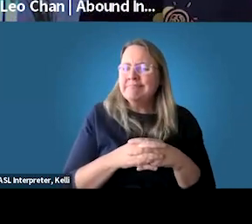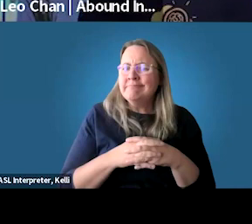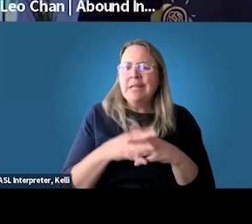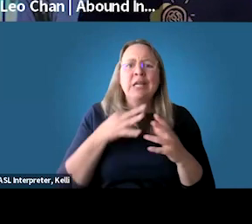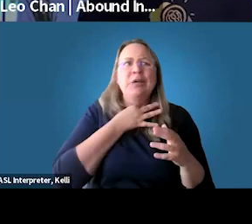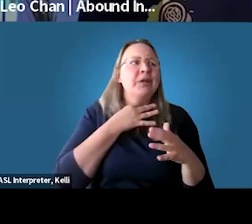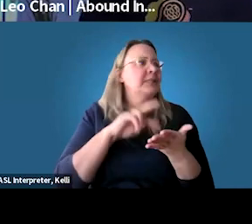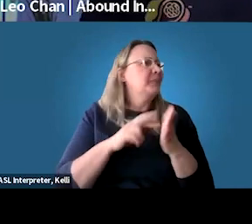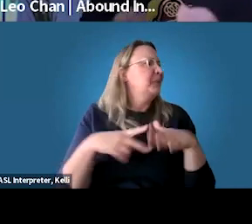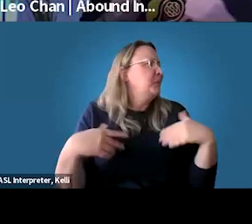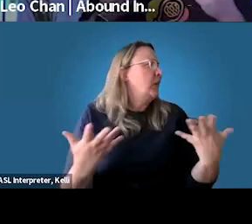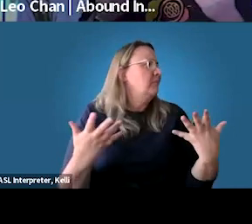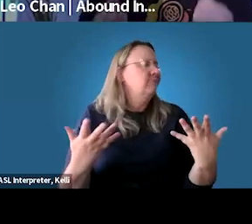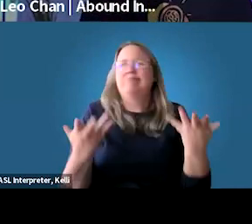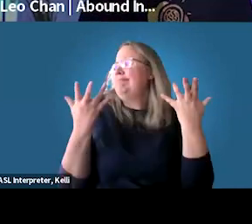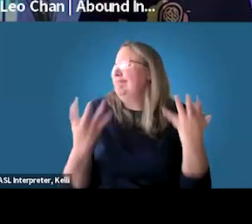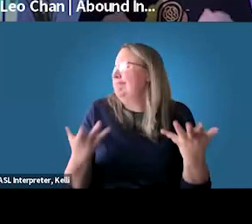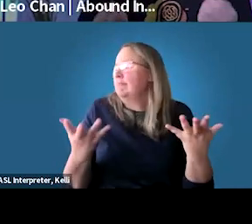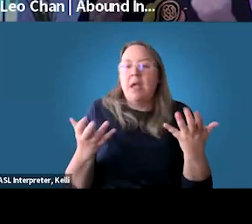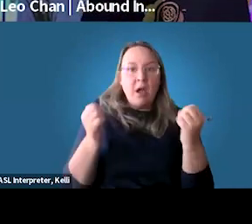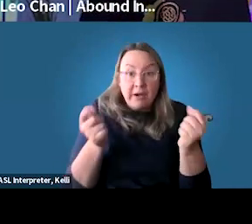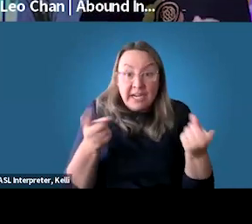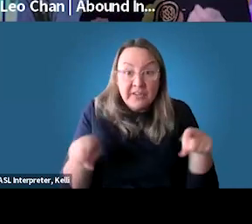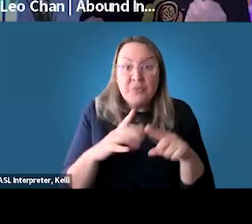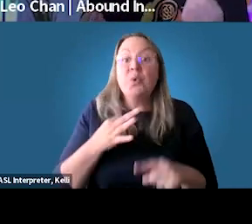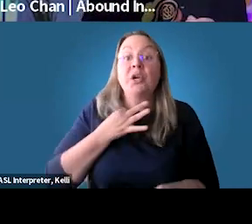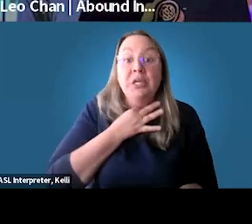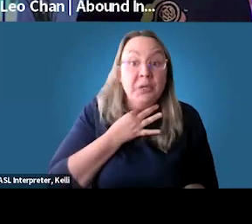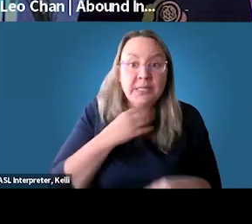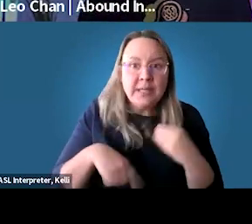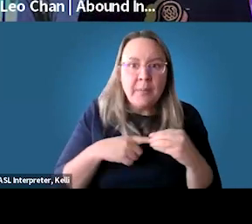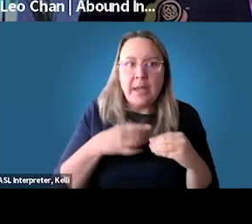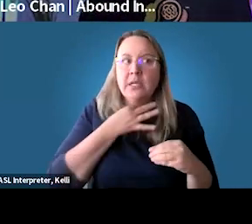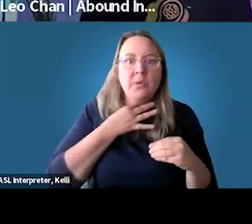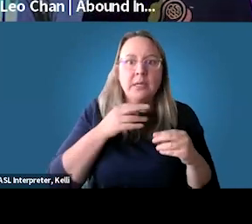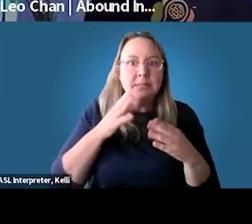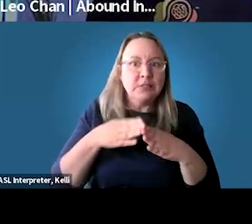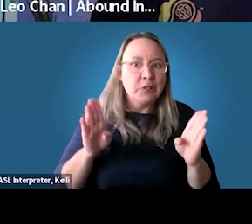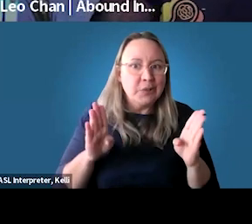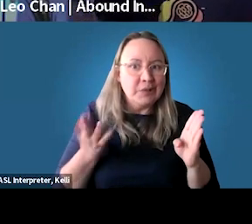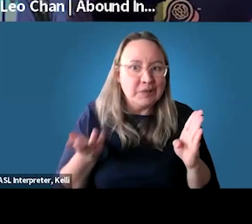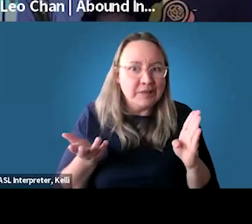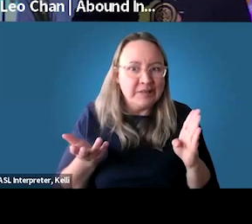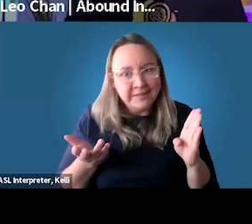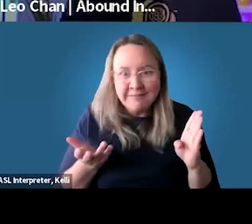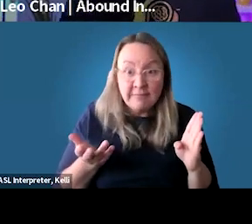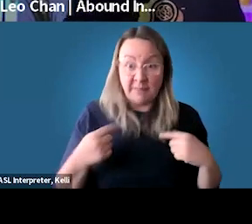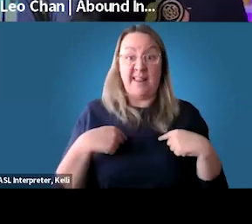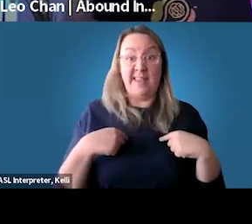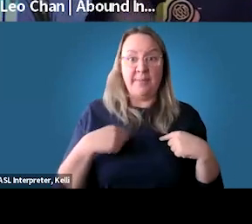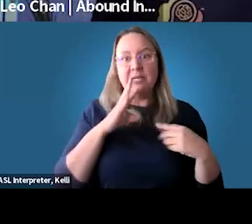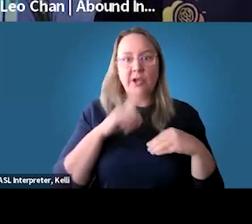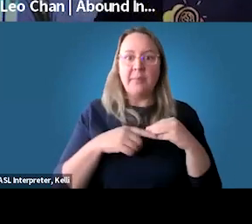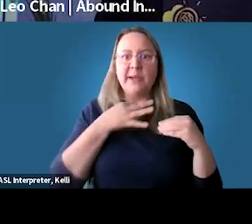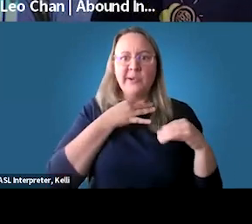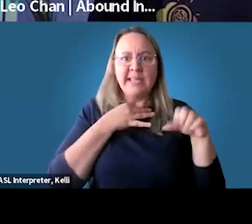is curiosity? Are any of you curious about curiosity? I mean, I am, even though I talk about